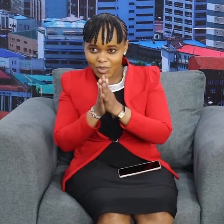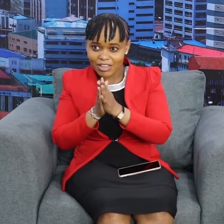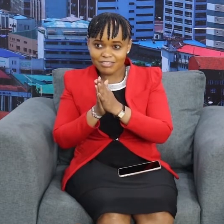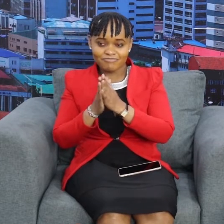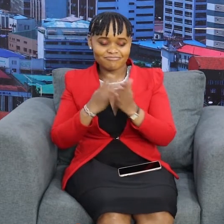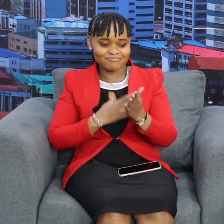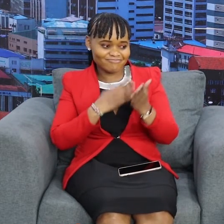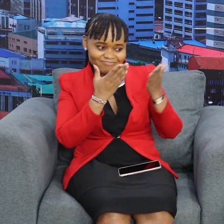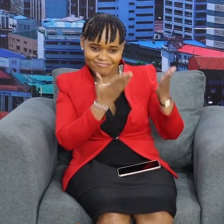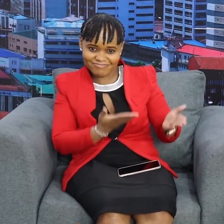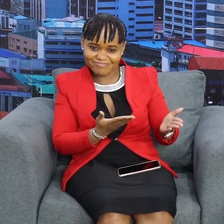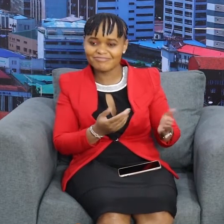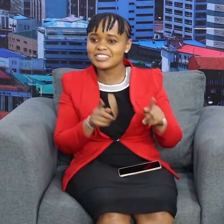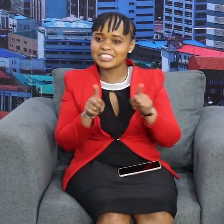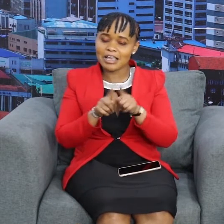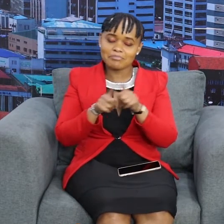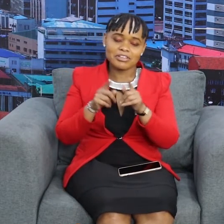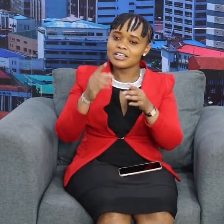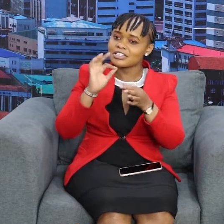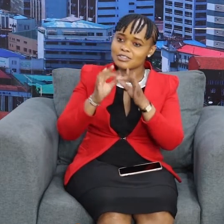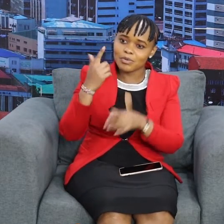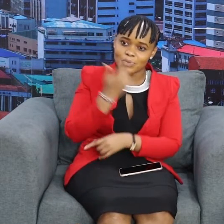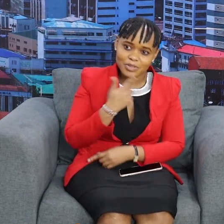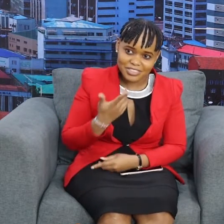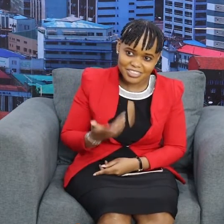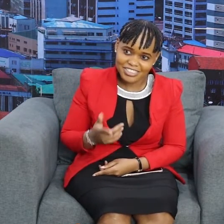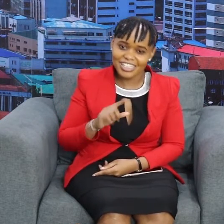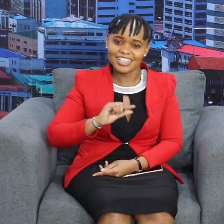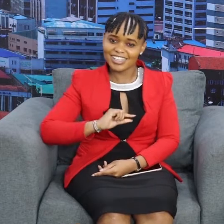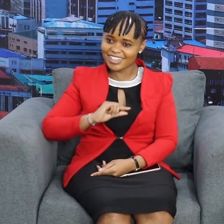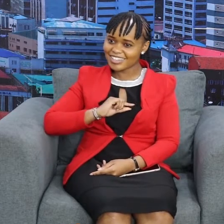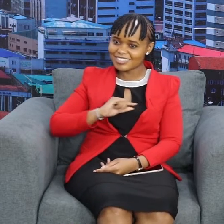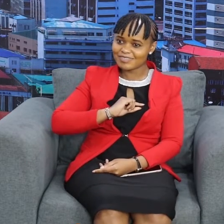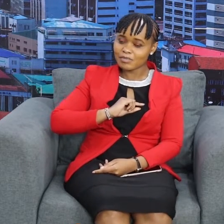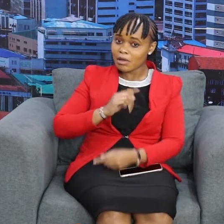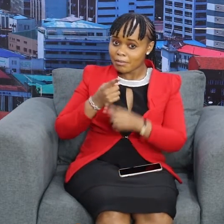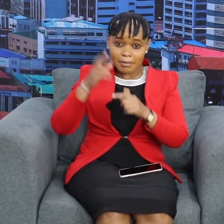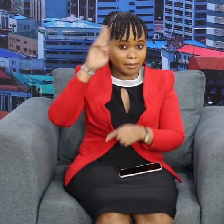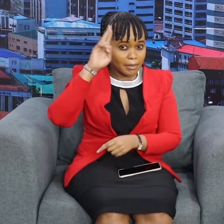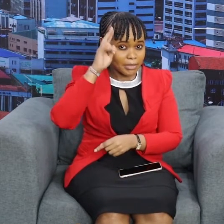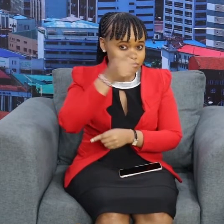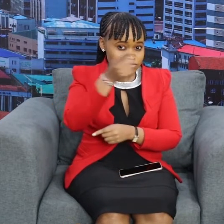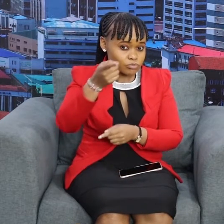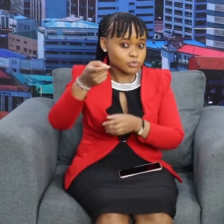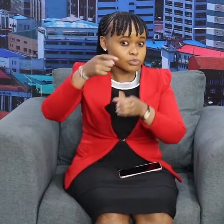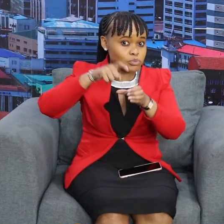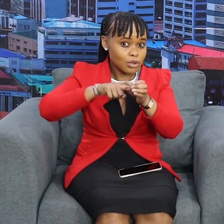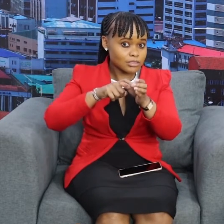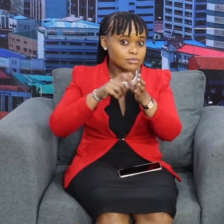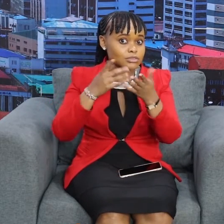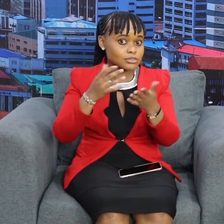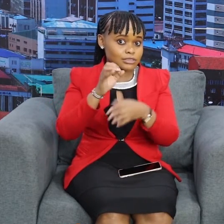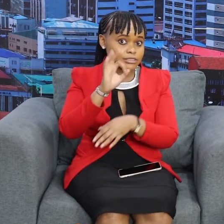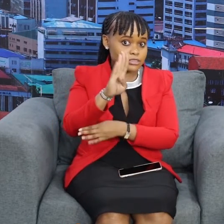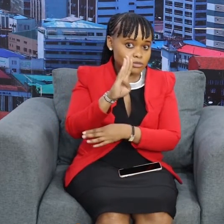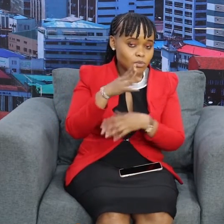that is my sign name with our visitor, Mr. Benja, and sign language interpreter voicing is Gideon Minor.